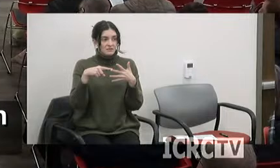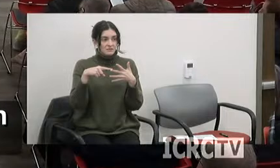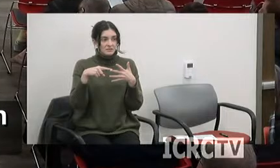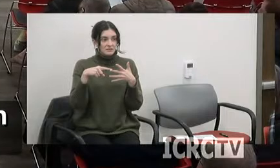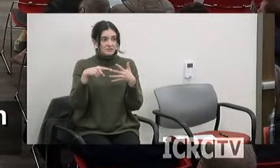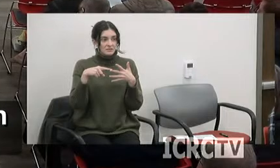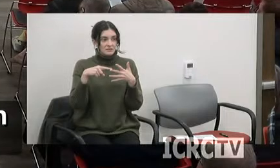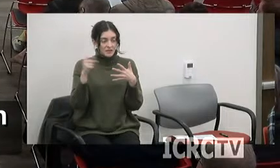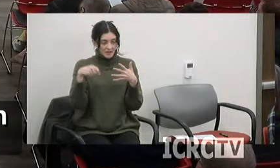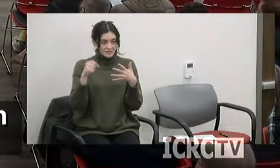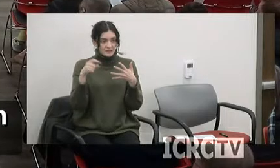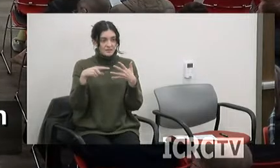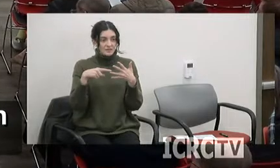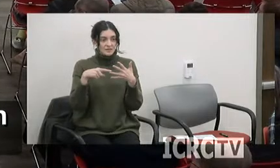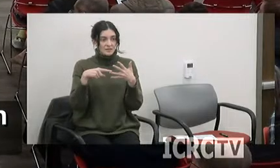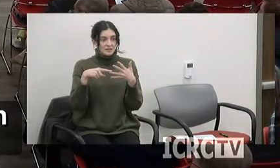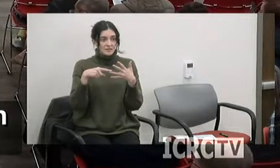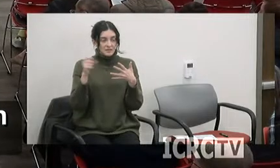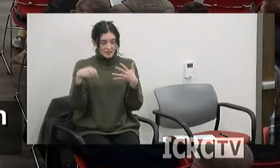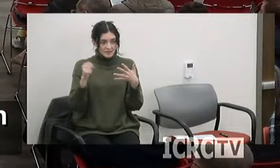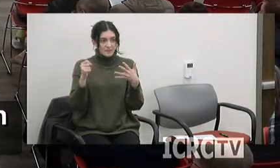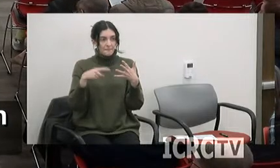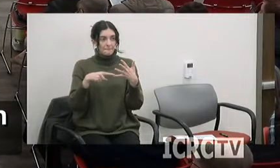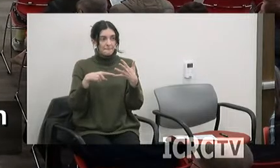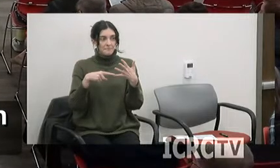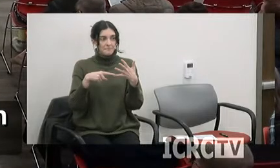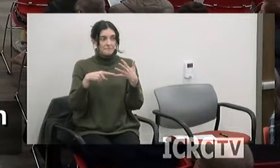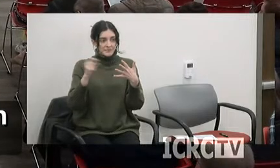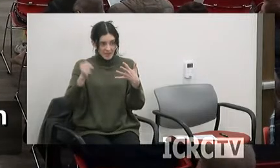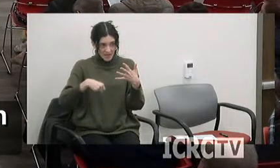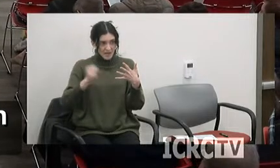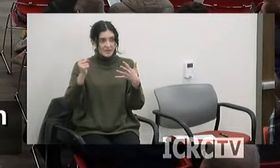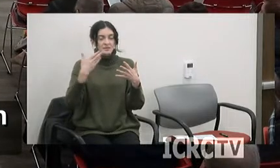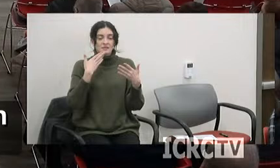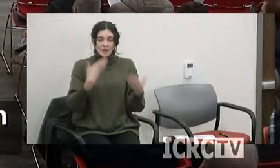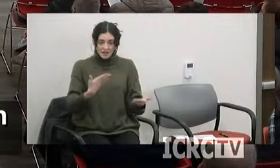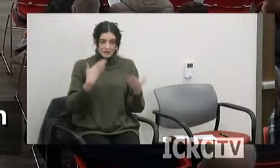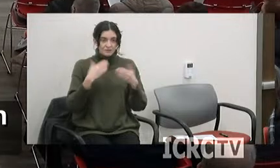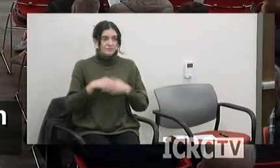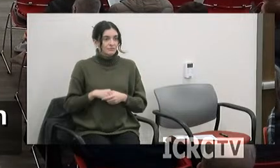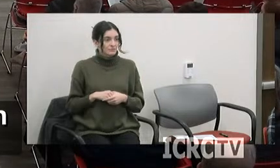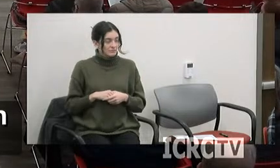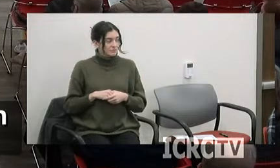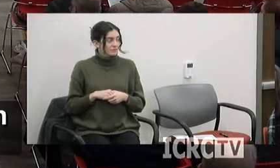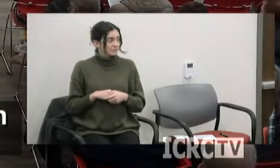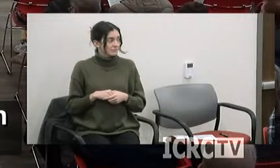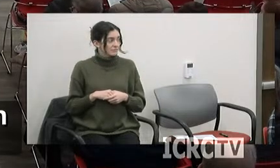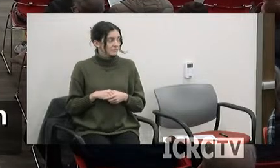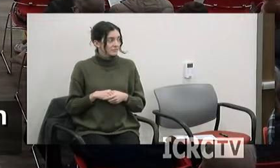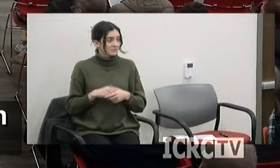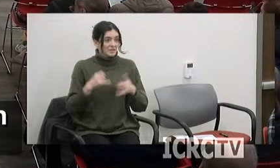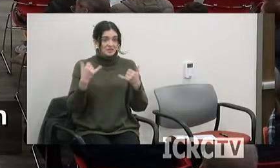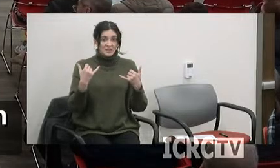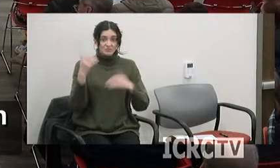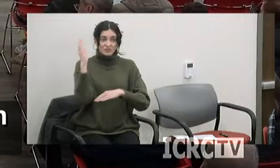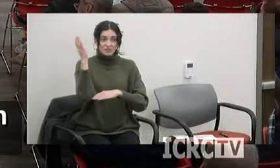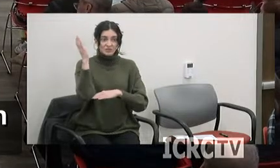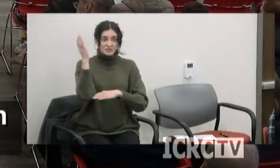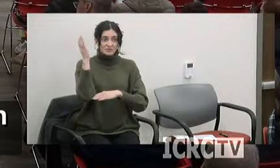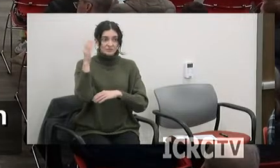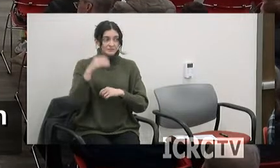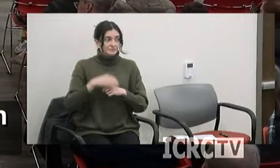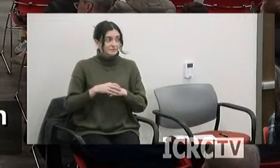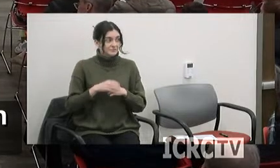Nolan, Yes. Mrs. Chestnut, Yes. Mr. Miranda. Yes, thank you. We now go to presentation. Superintendent John